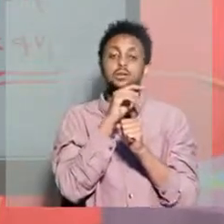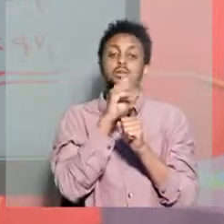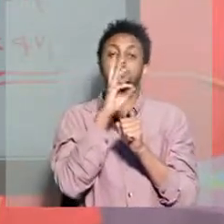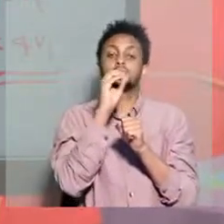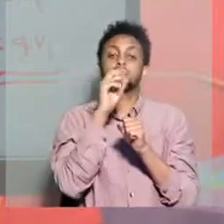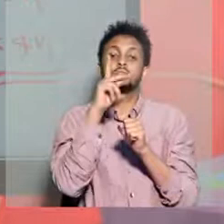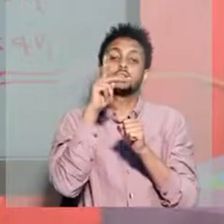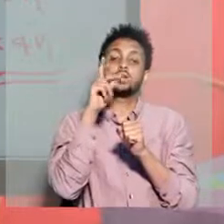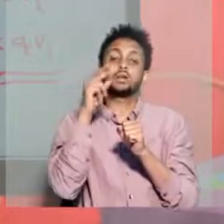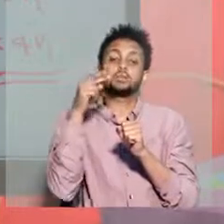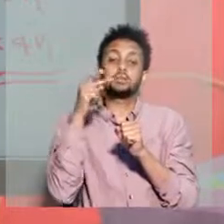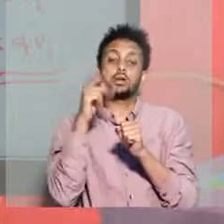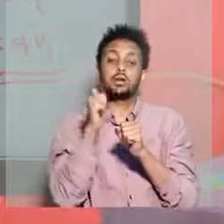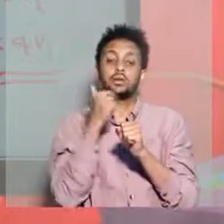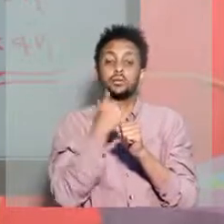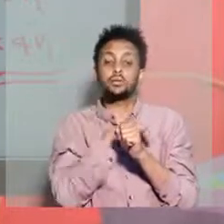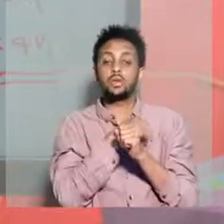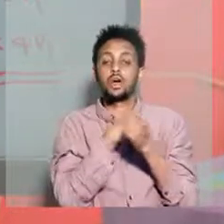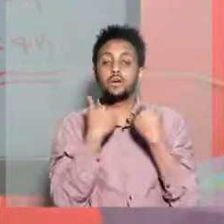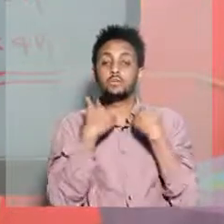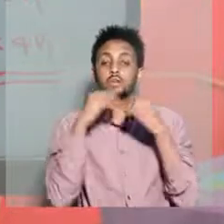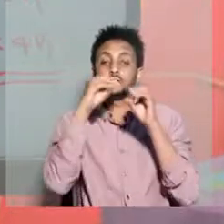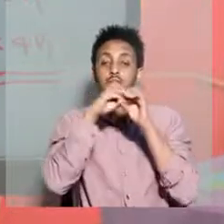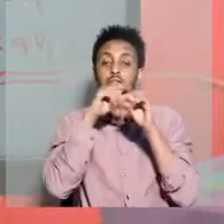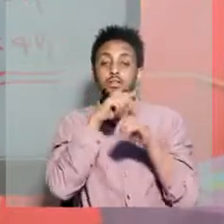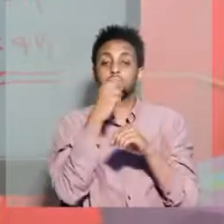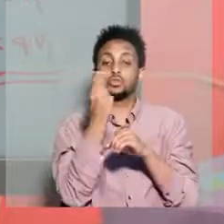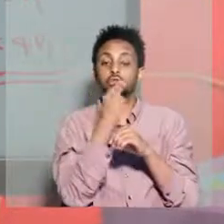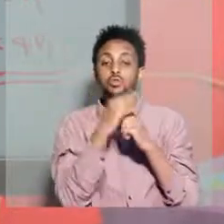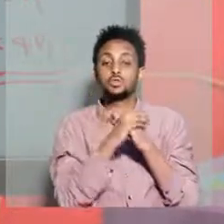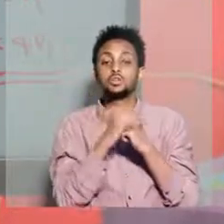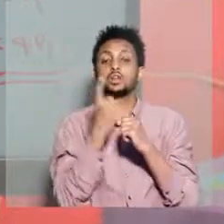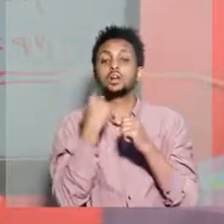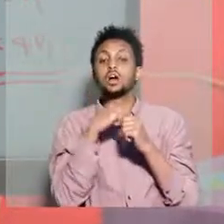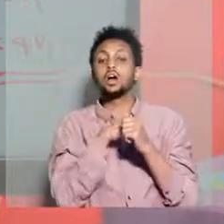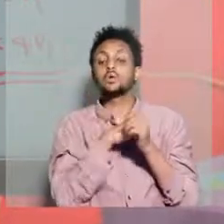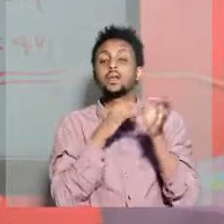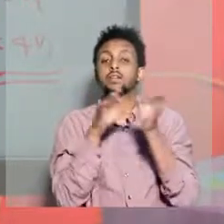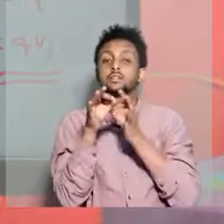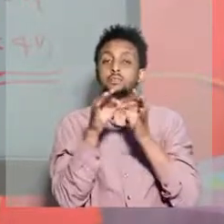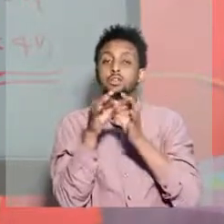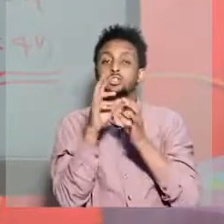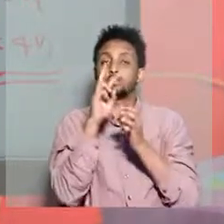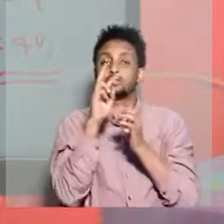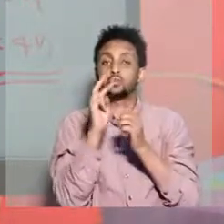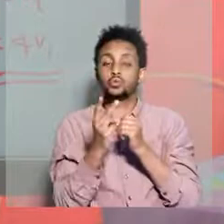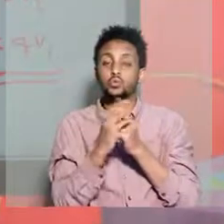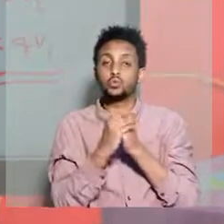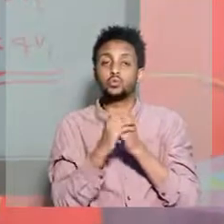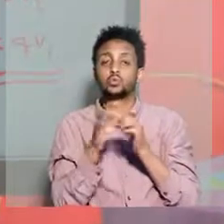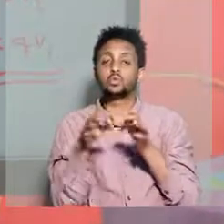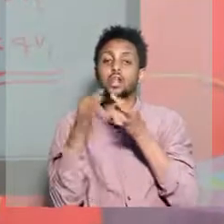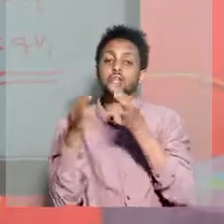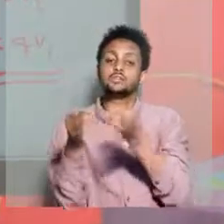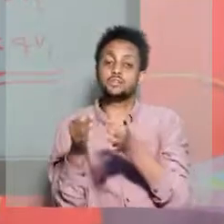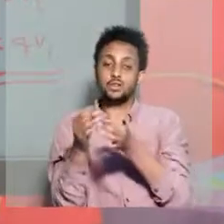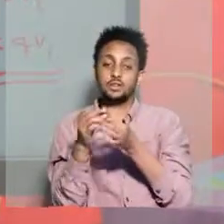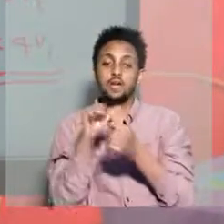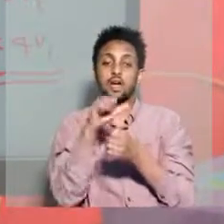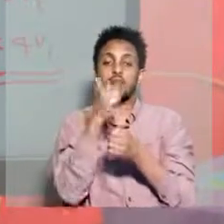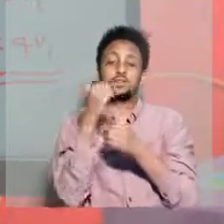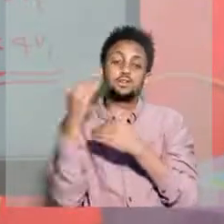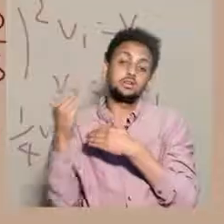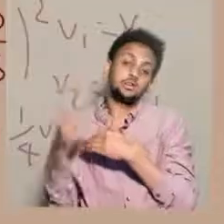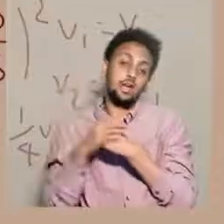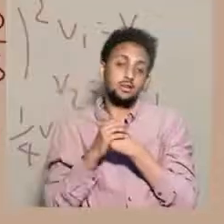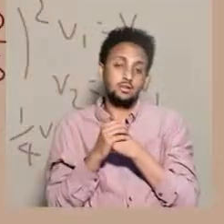is 60 kilopascal. Here, instead of using V1, we have an expression in terms of V2. We can transfer it to the other